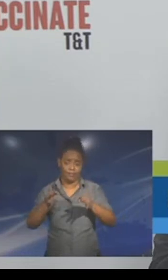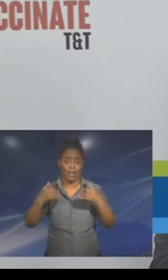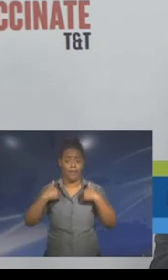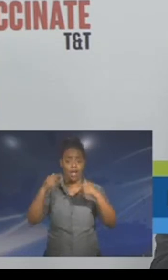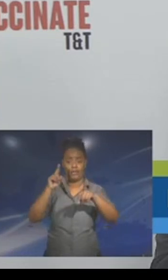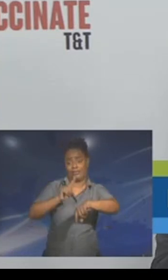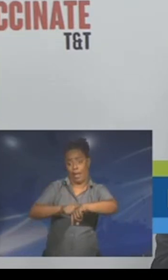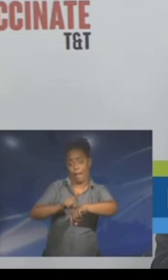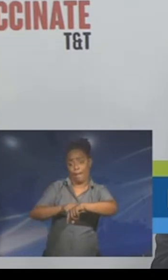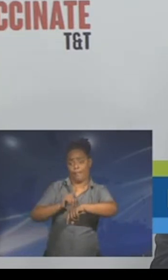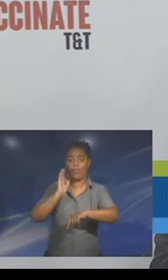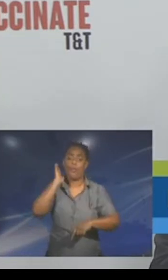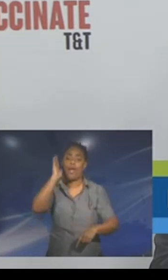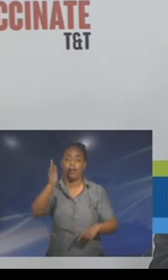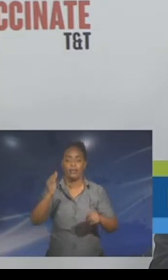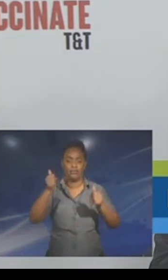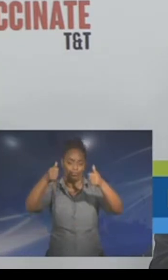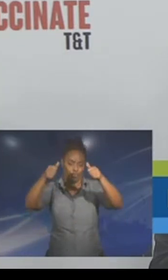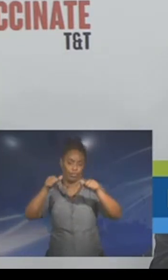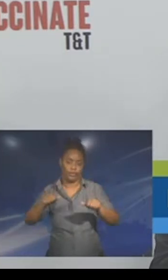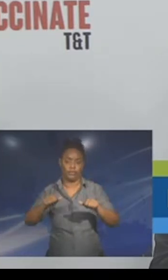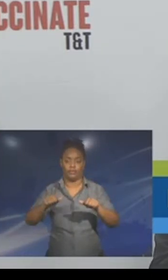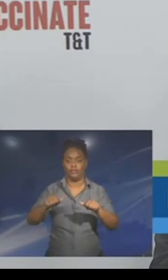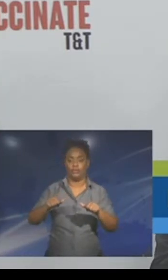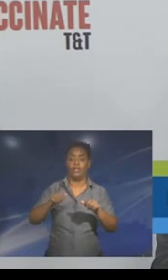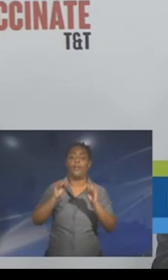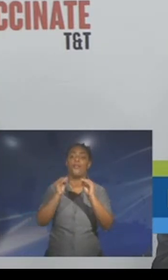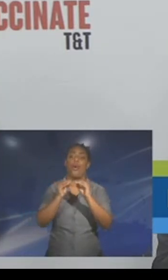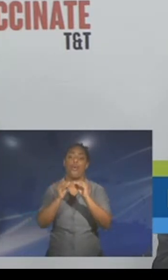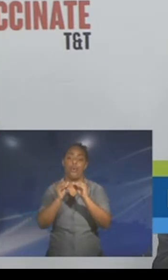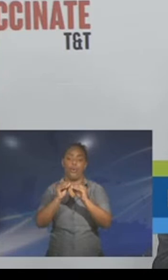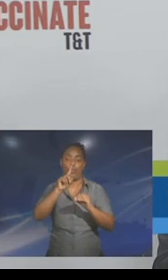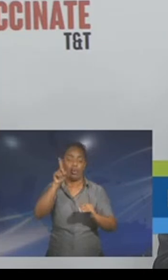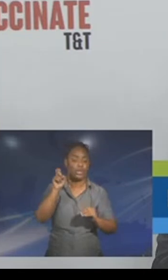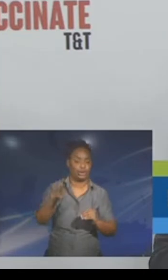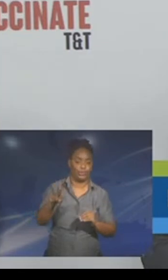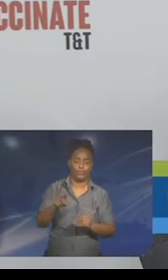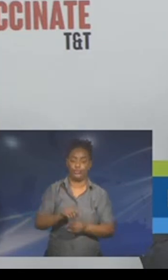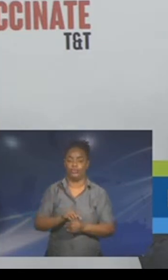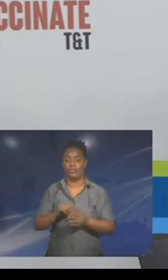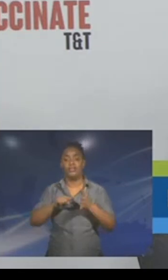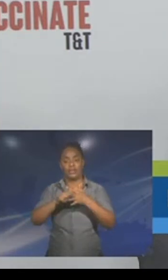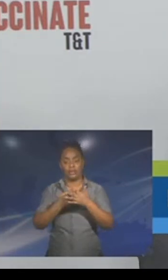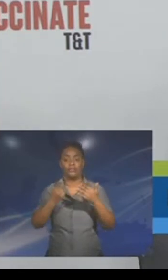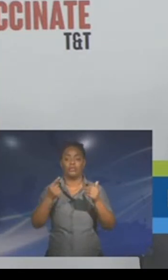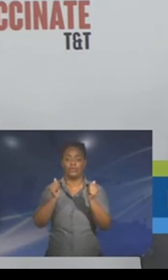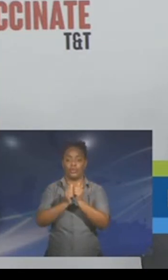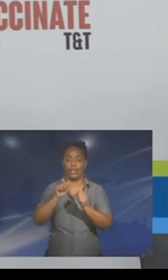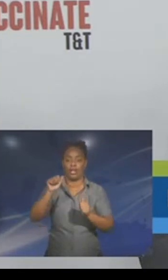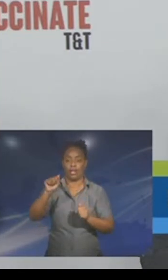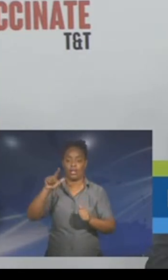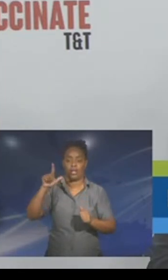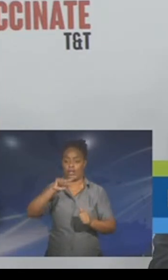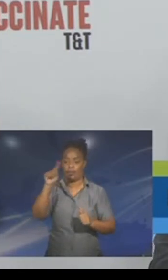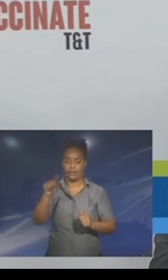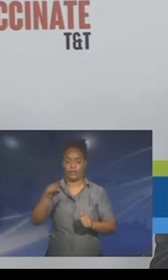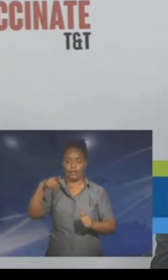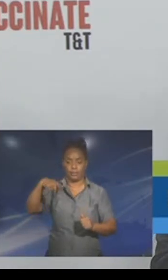house. And we will start this morning with Mr. Bihari azpnews.com.